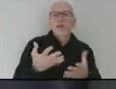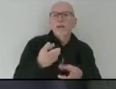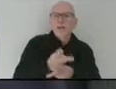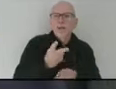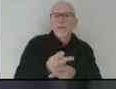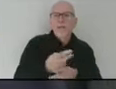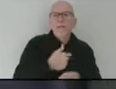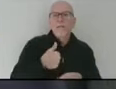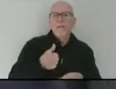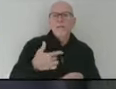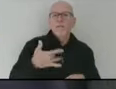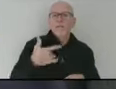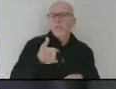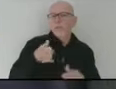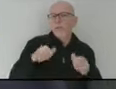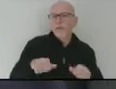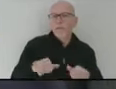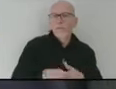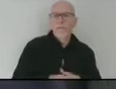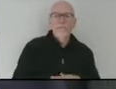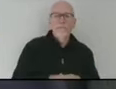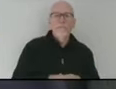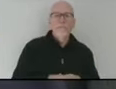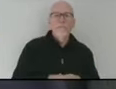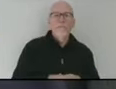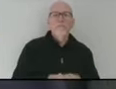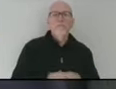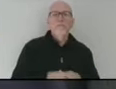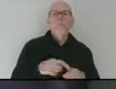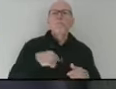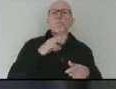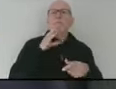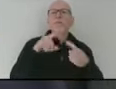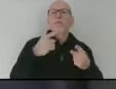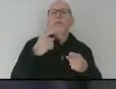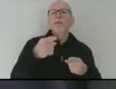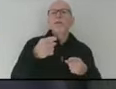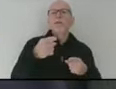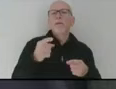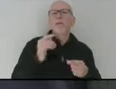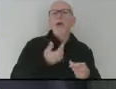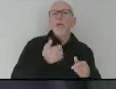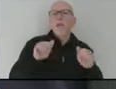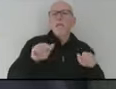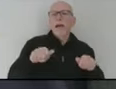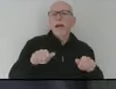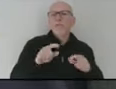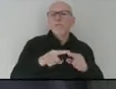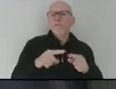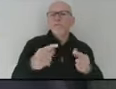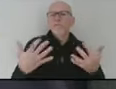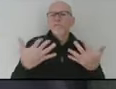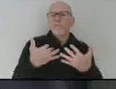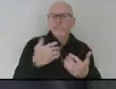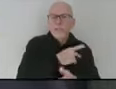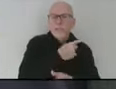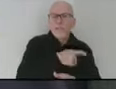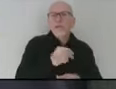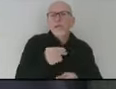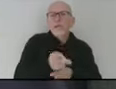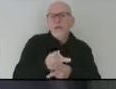think we are able to provide here. When we talk about capacity and we talk about our ability to care for